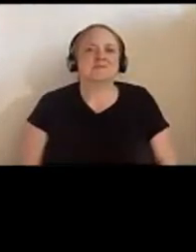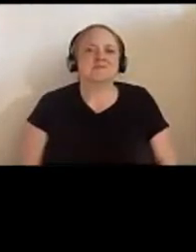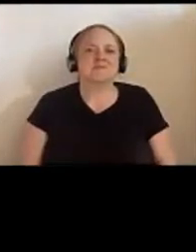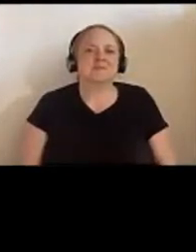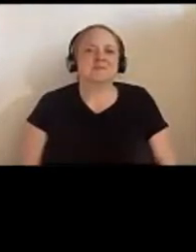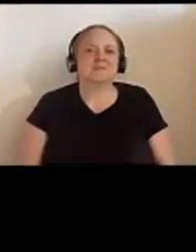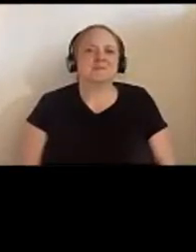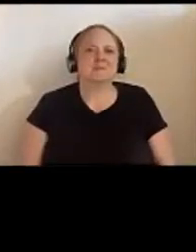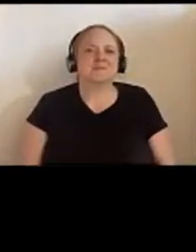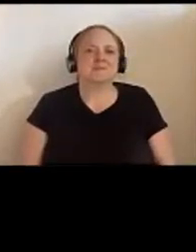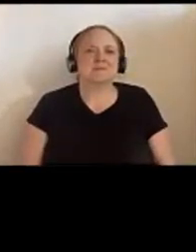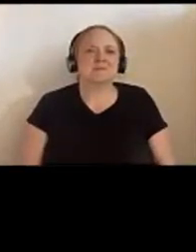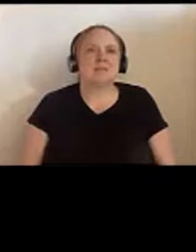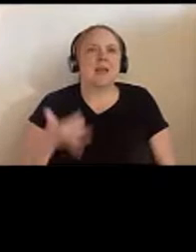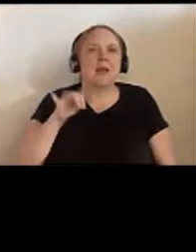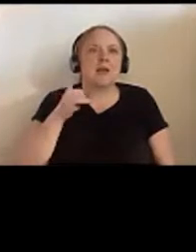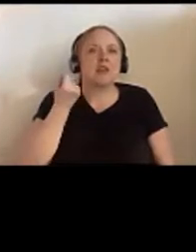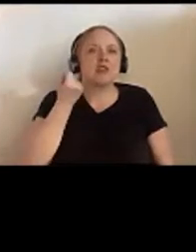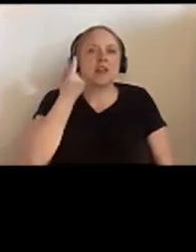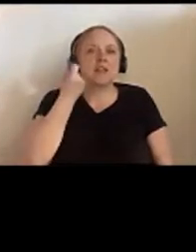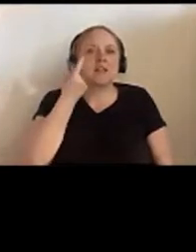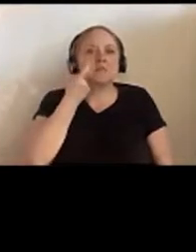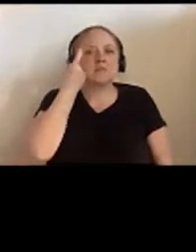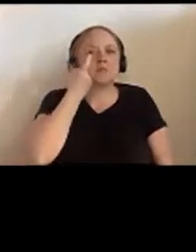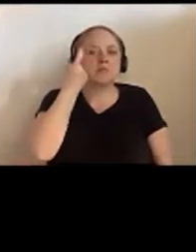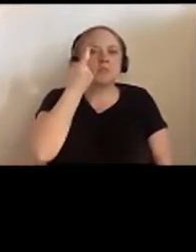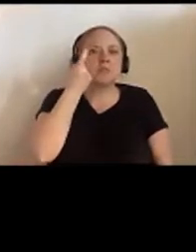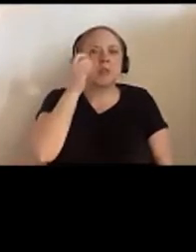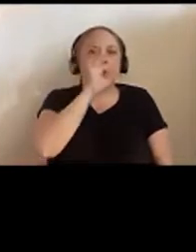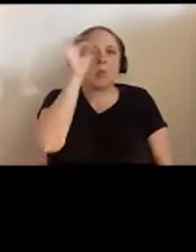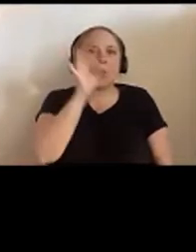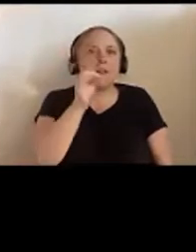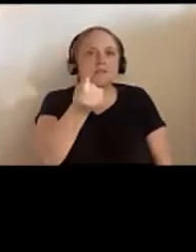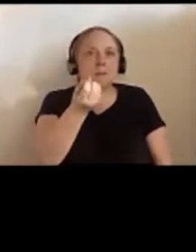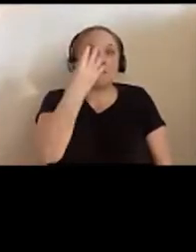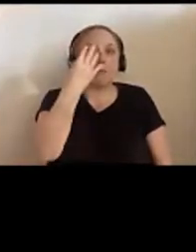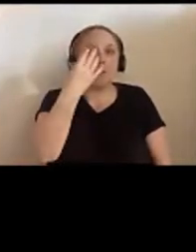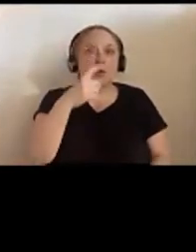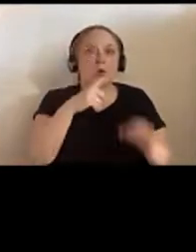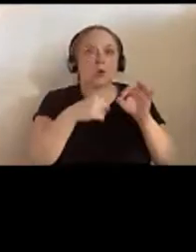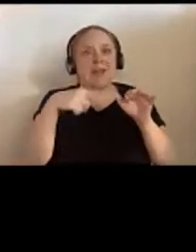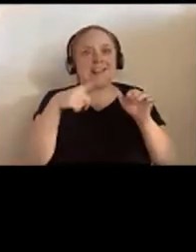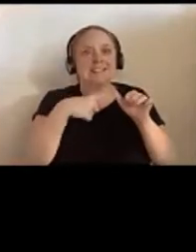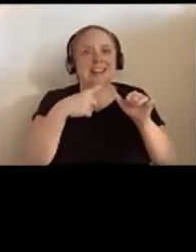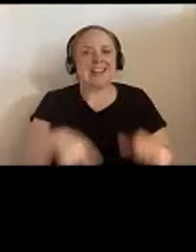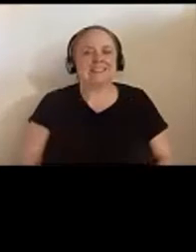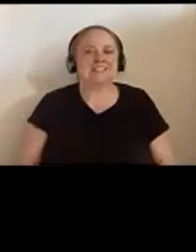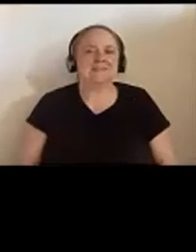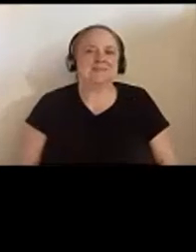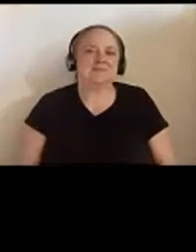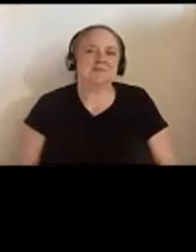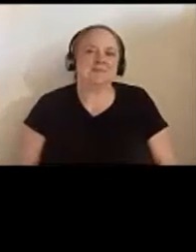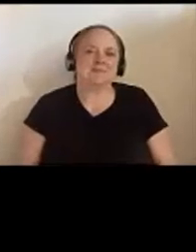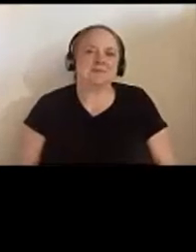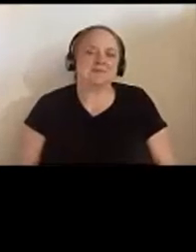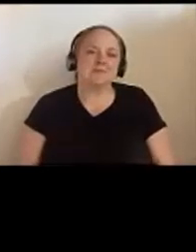Maybe this would be a good moment to consider a question that's popped up in the Q&A. Mm-hmm. So our questioner